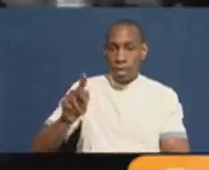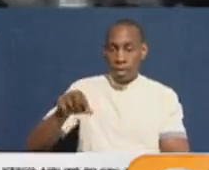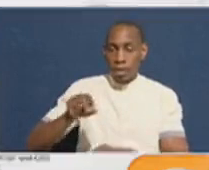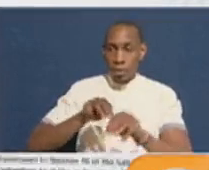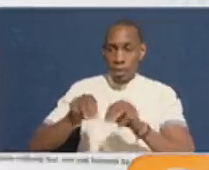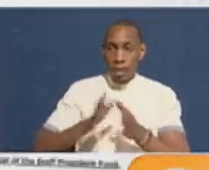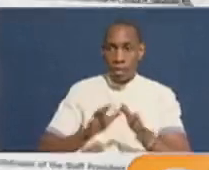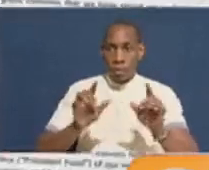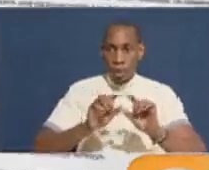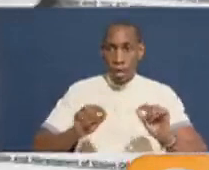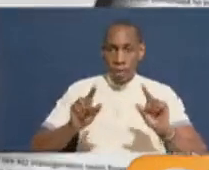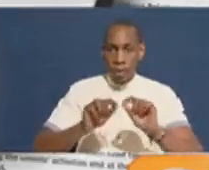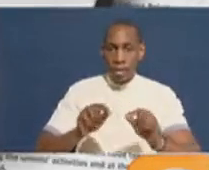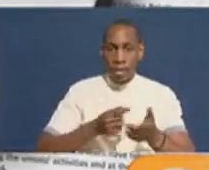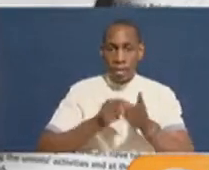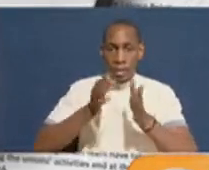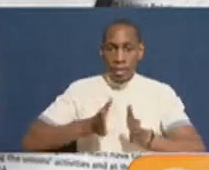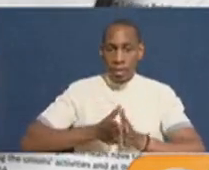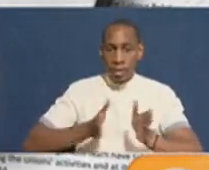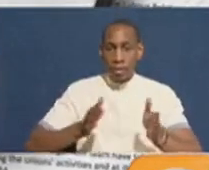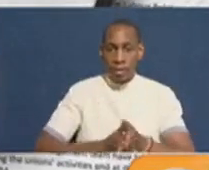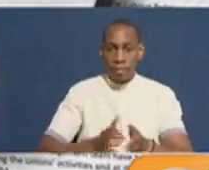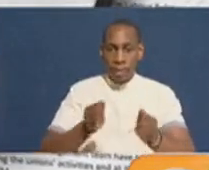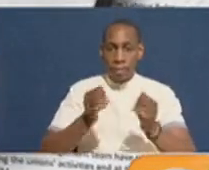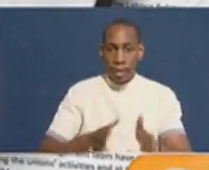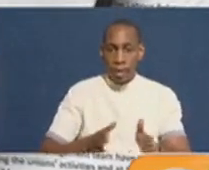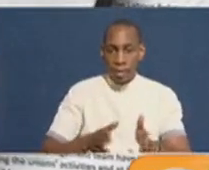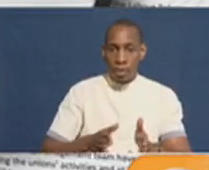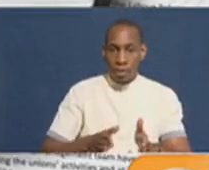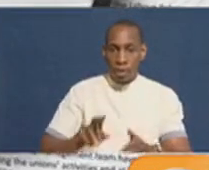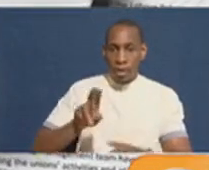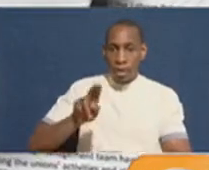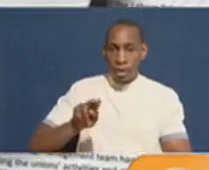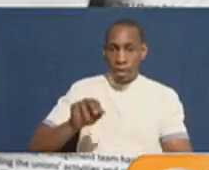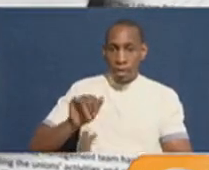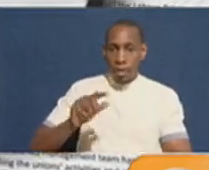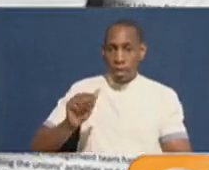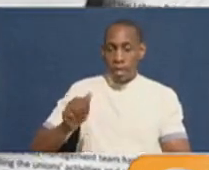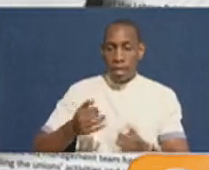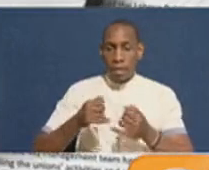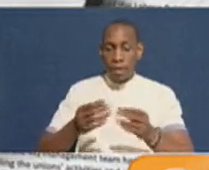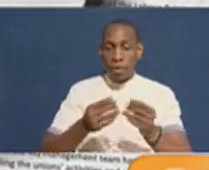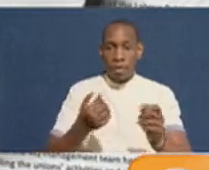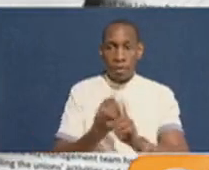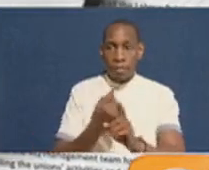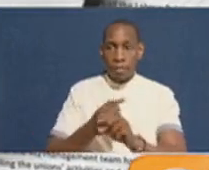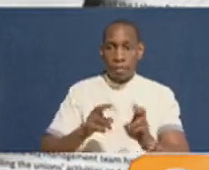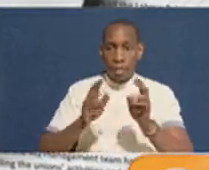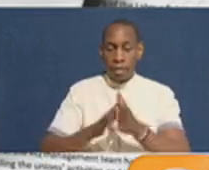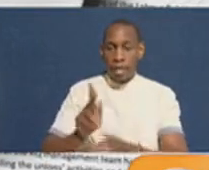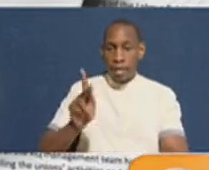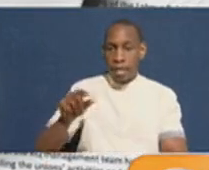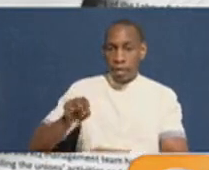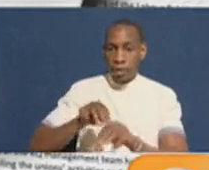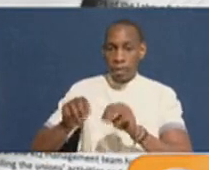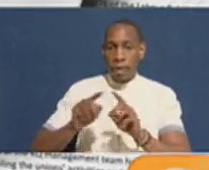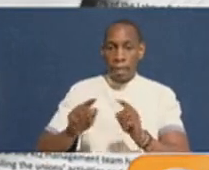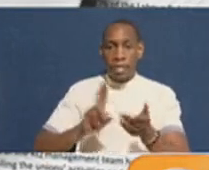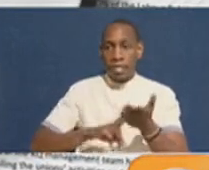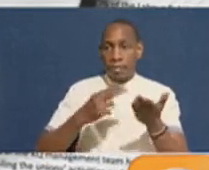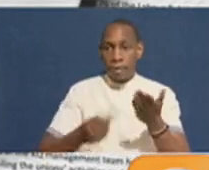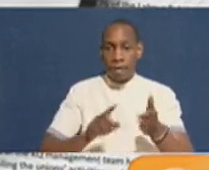In a statement, KALPA Secretary General Captain Murray Dinyaga said that they have tried resolving various issues with KQ's management to no avail.